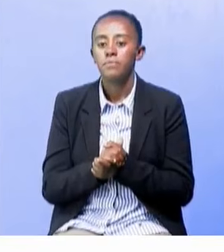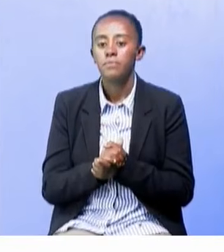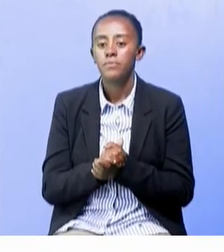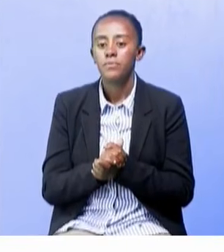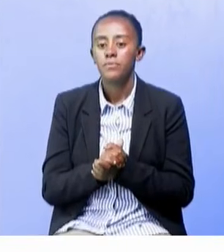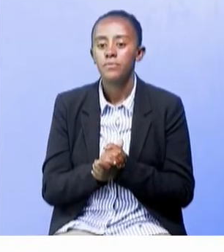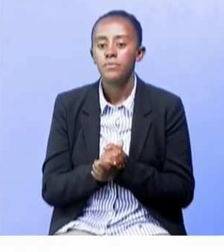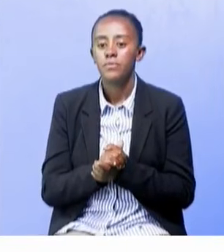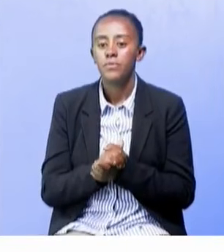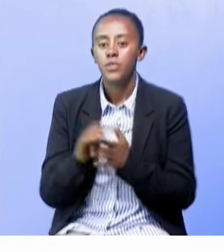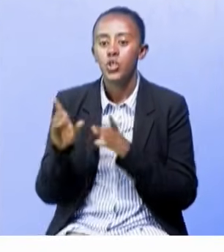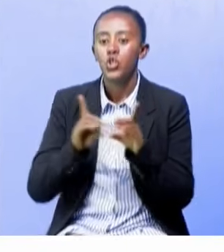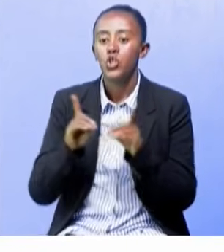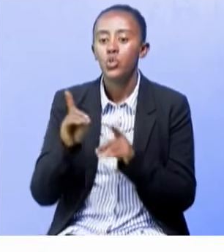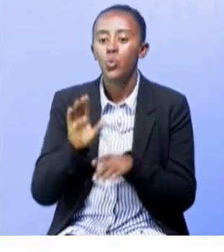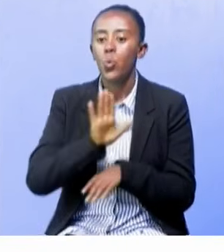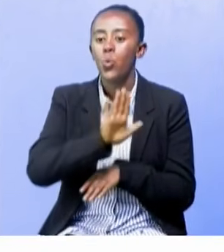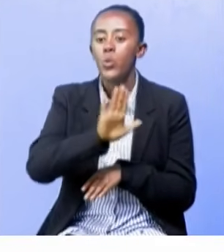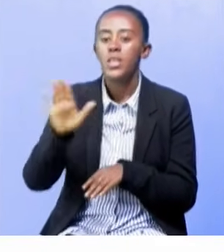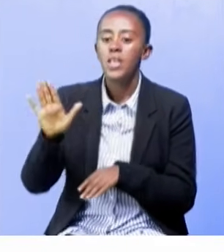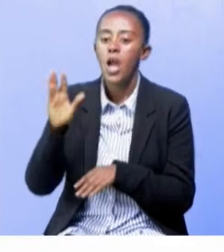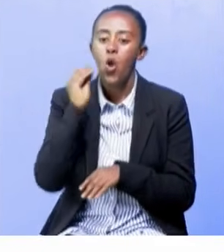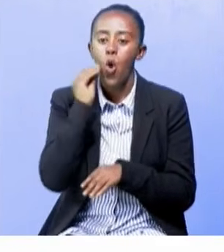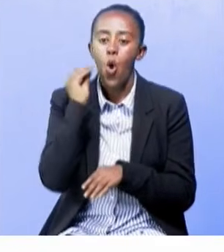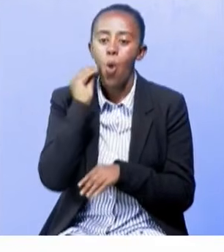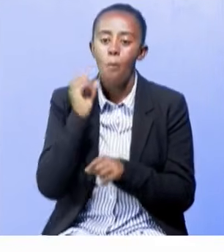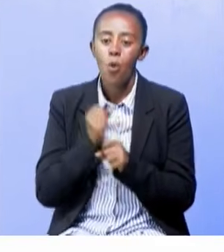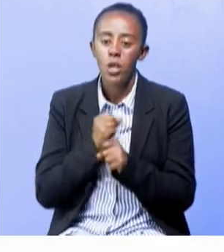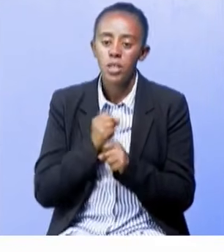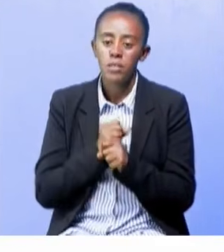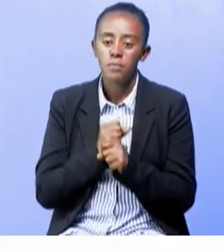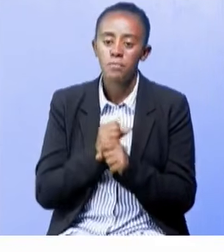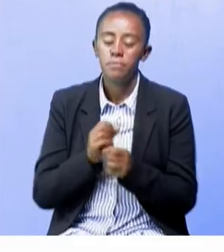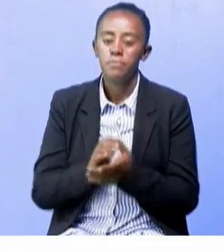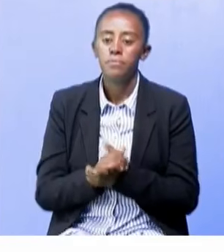do their homework.